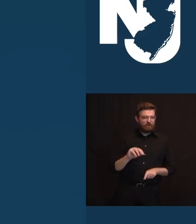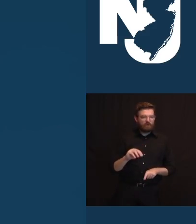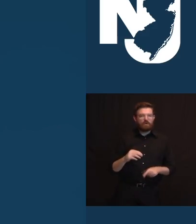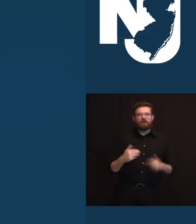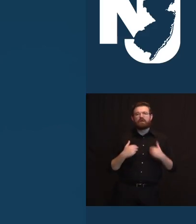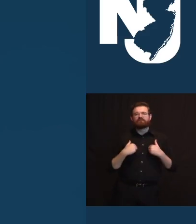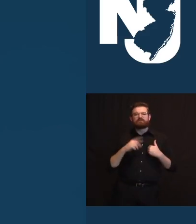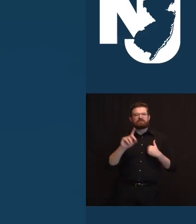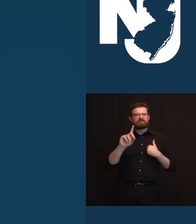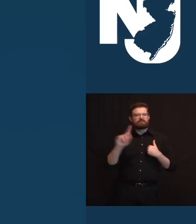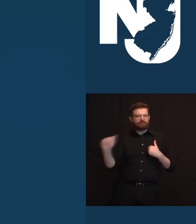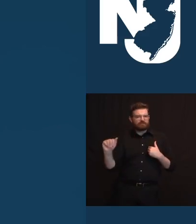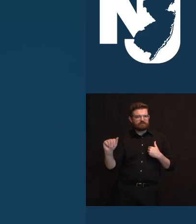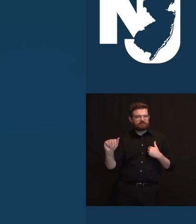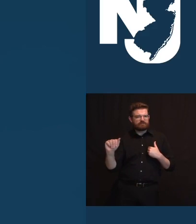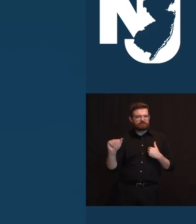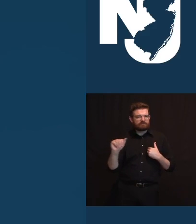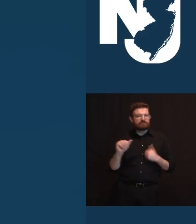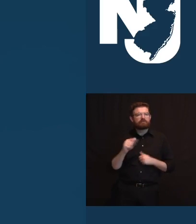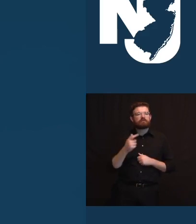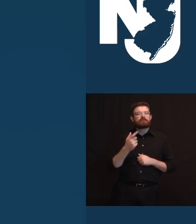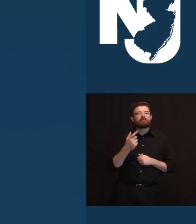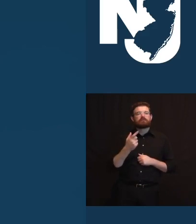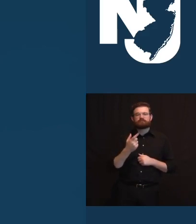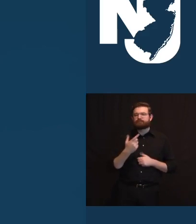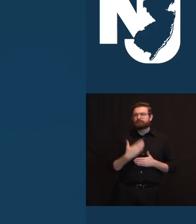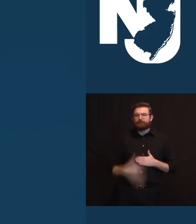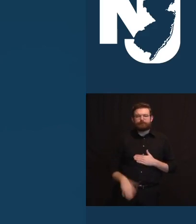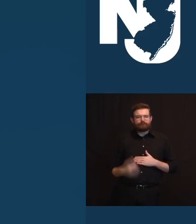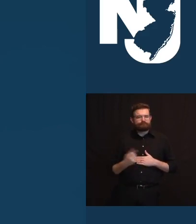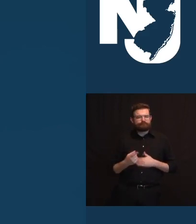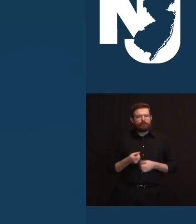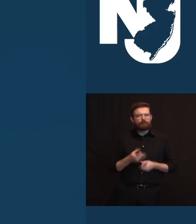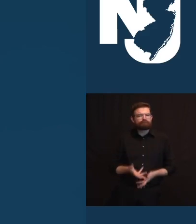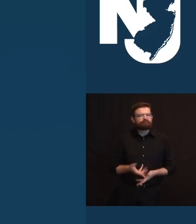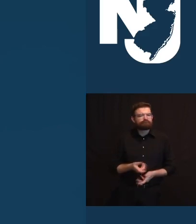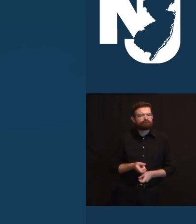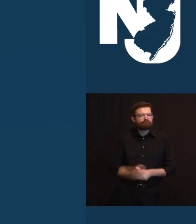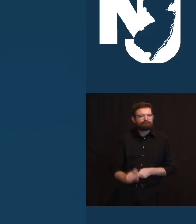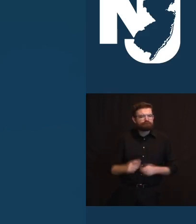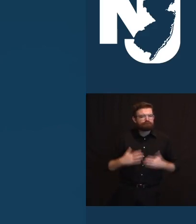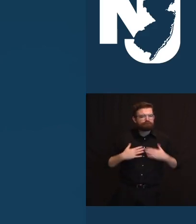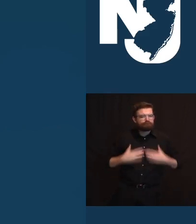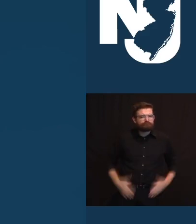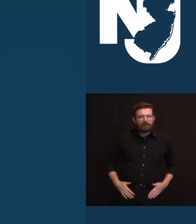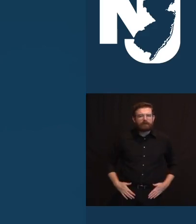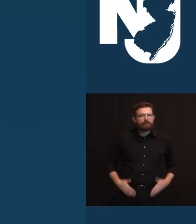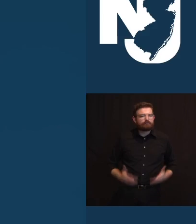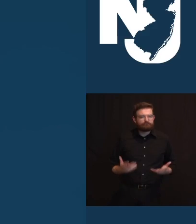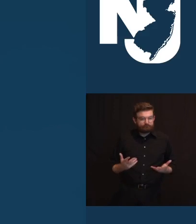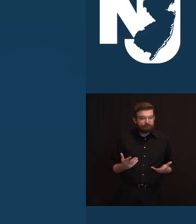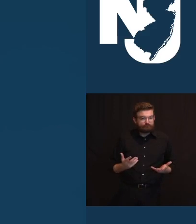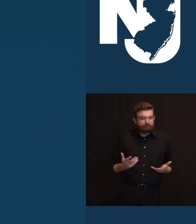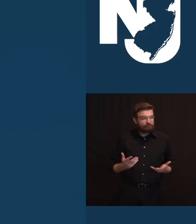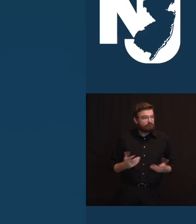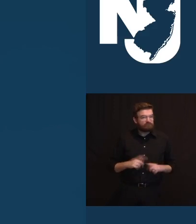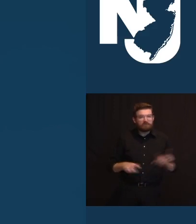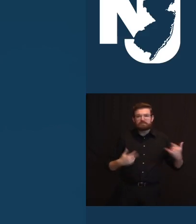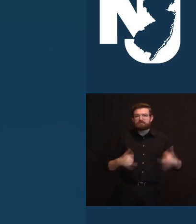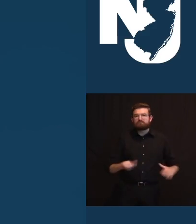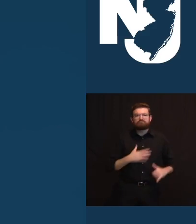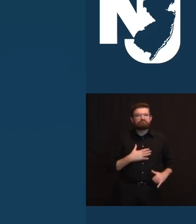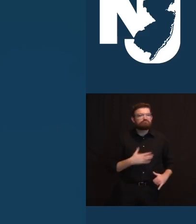damage incurred at birth. He was always eager to help others in any way he could and was always eager to have a positive impact on everyone he